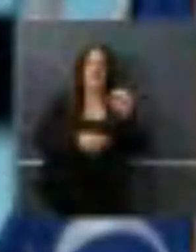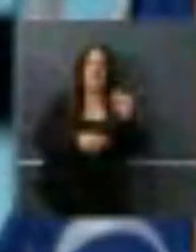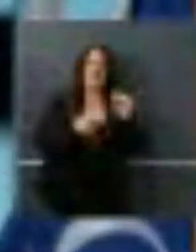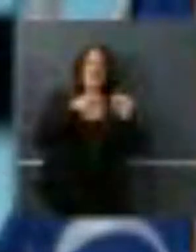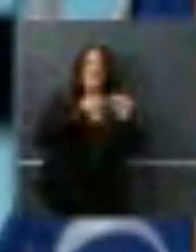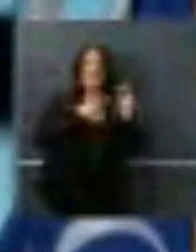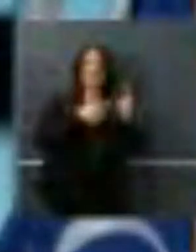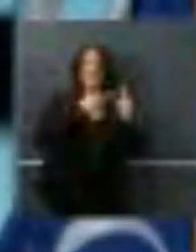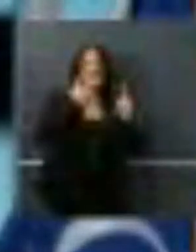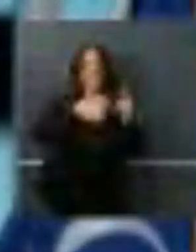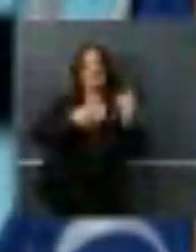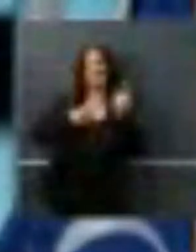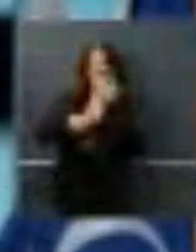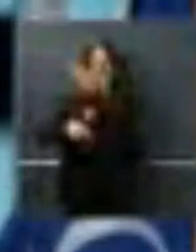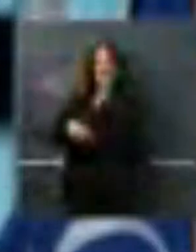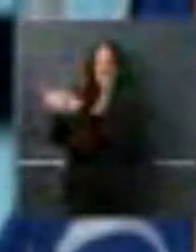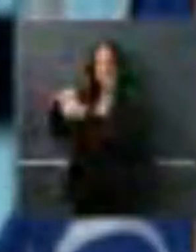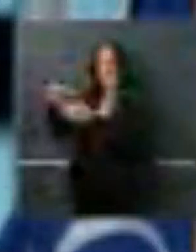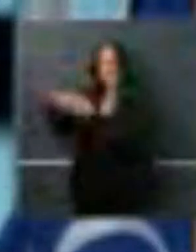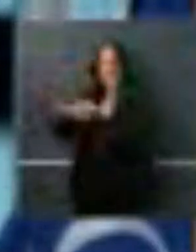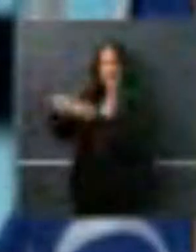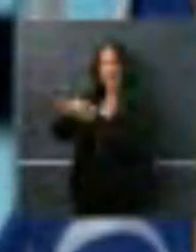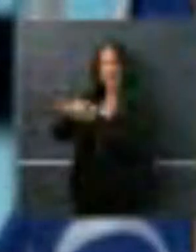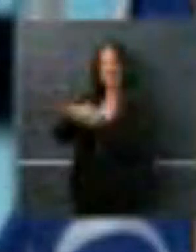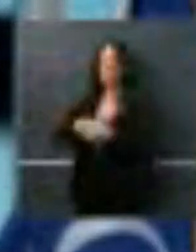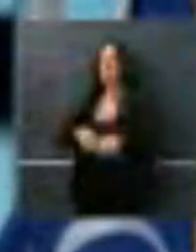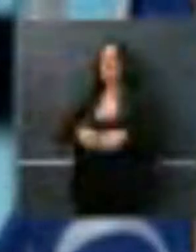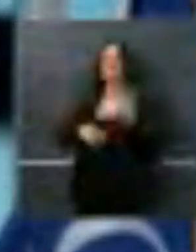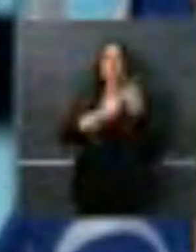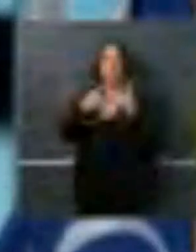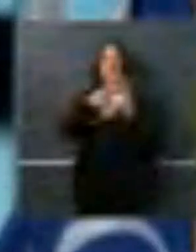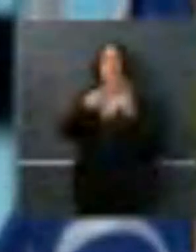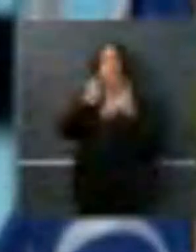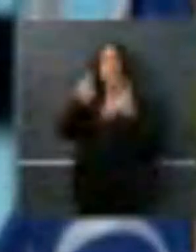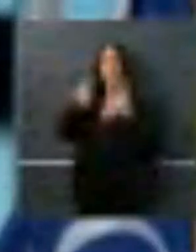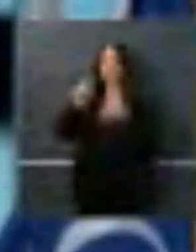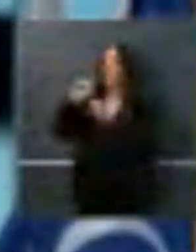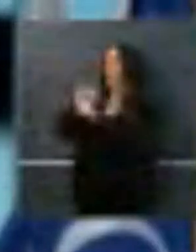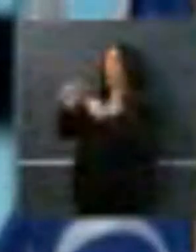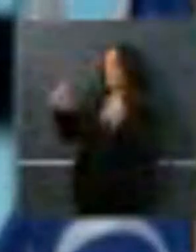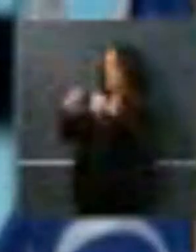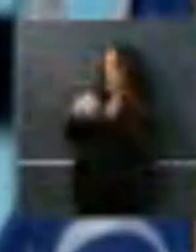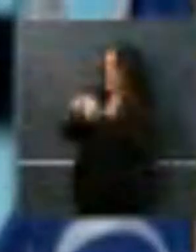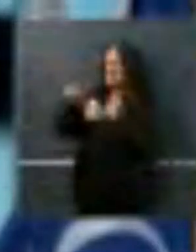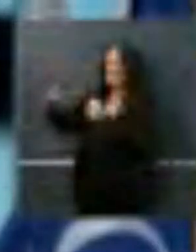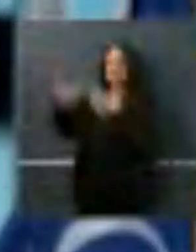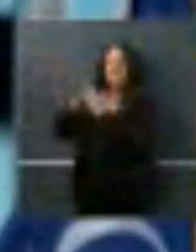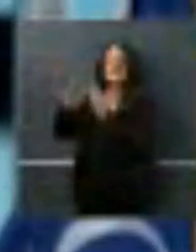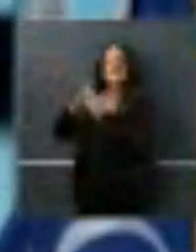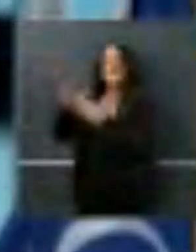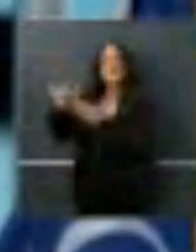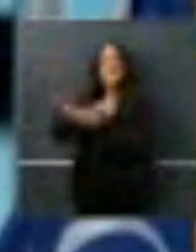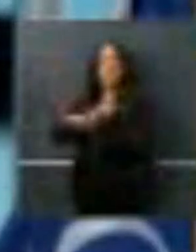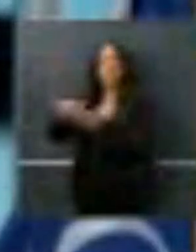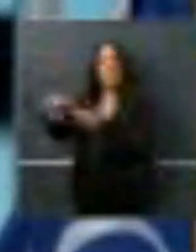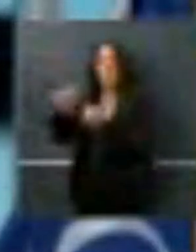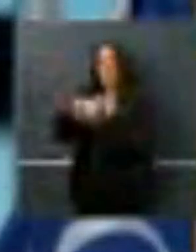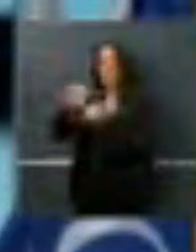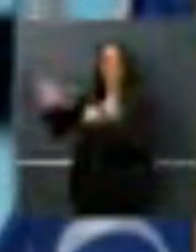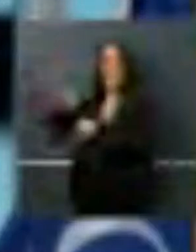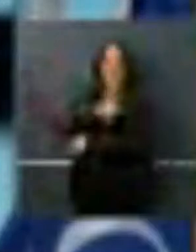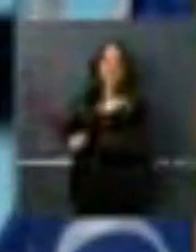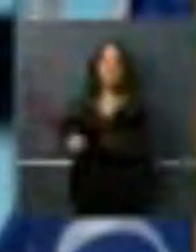city of New York and their hospital and health system. Dr. Mitch Katz, who may be familiar to some of us out here in the